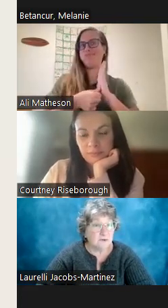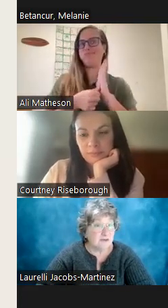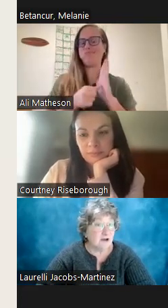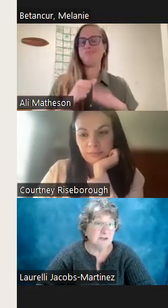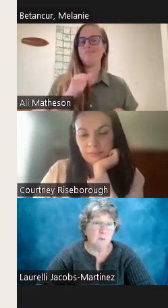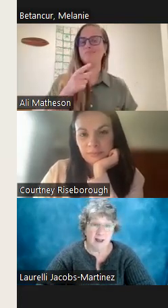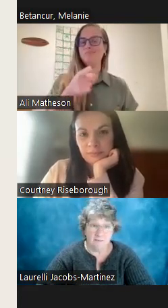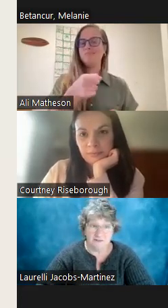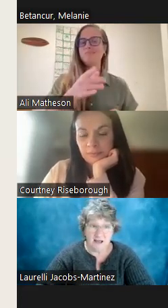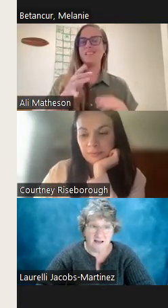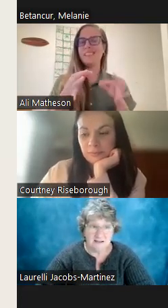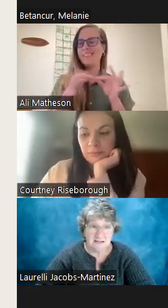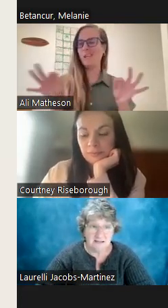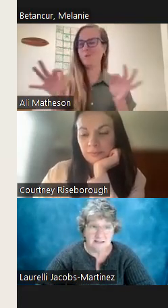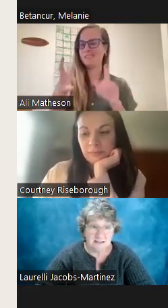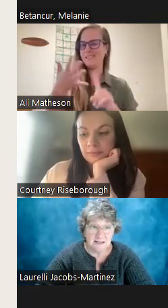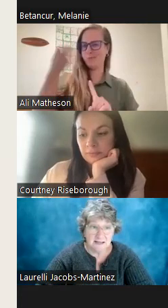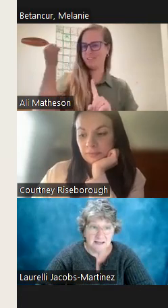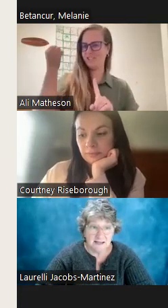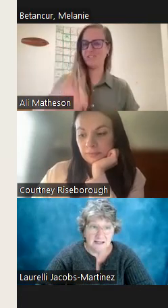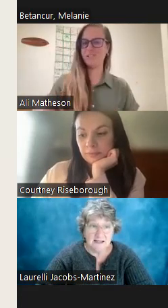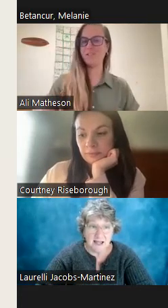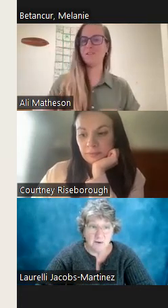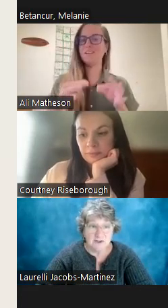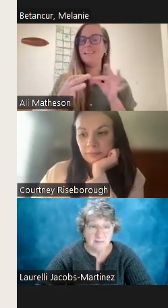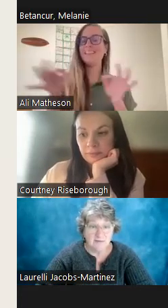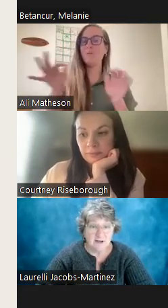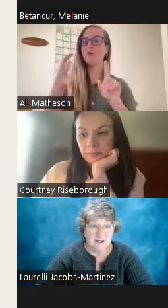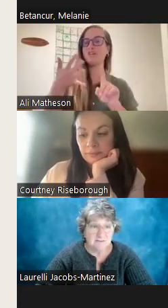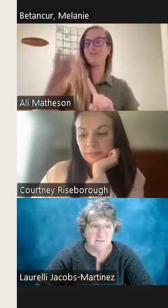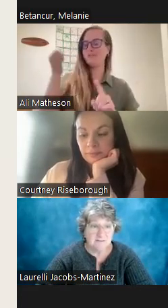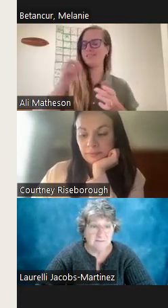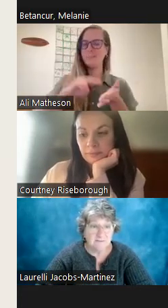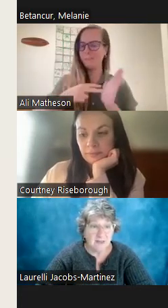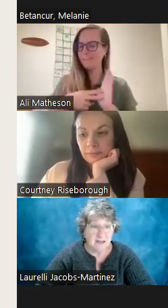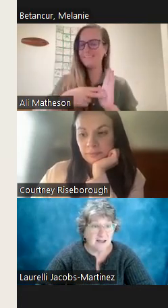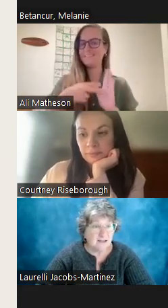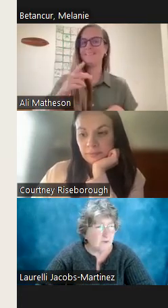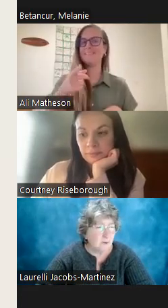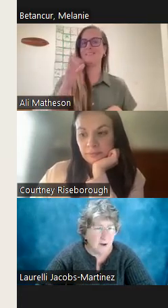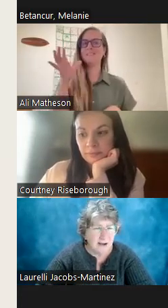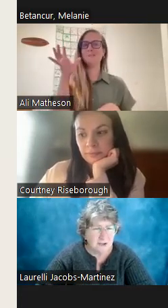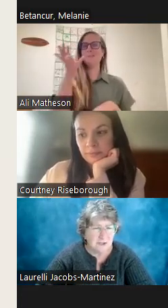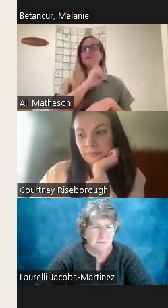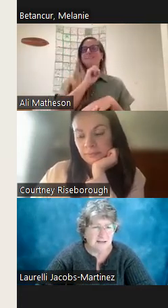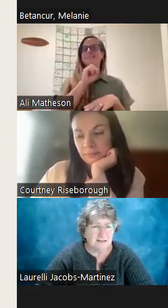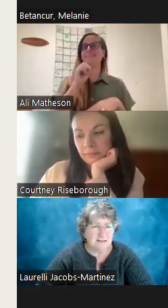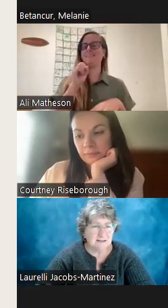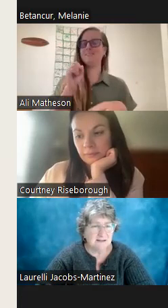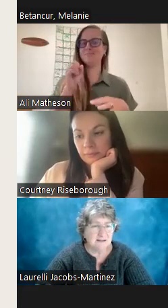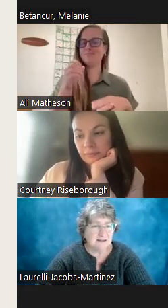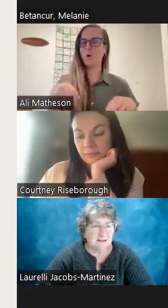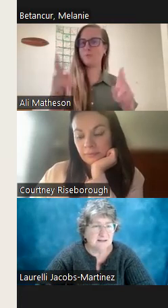So something I really want to emphasize is language deprivation and what it actually